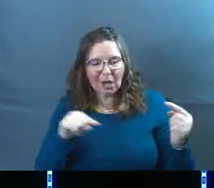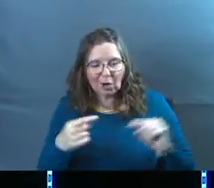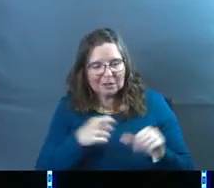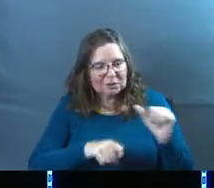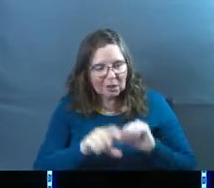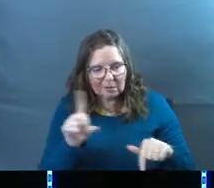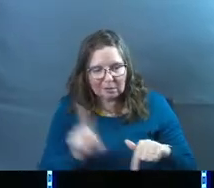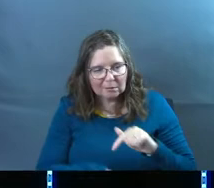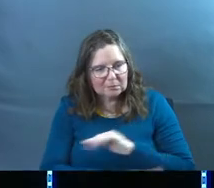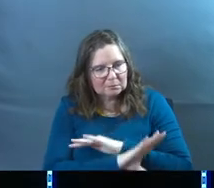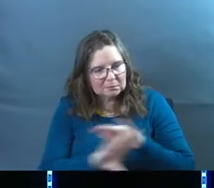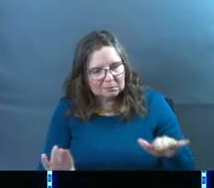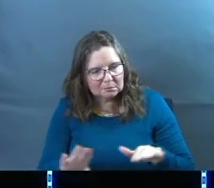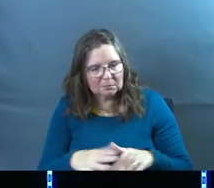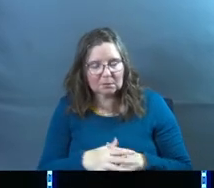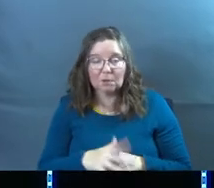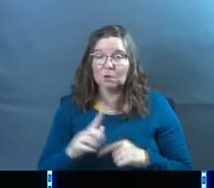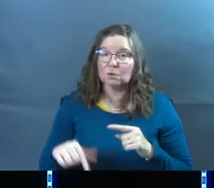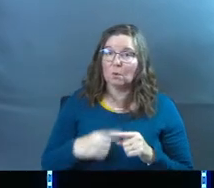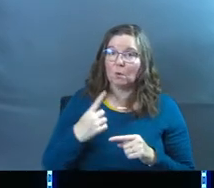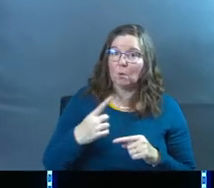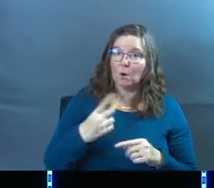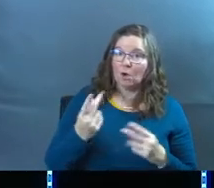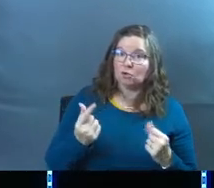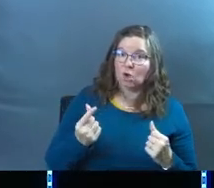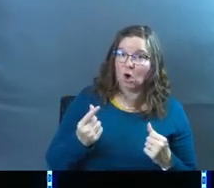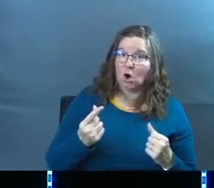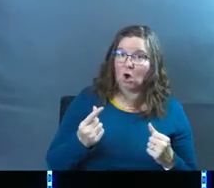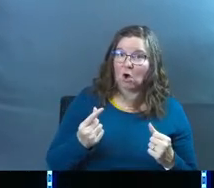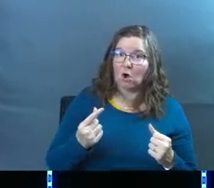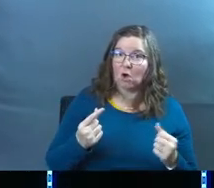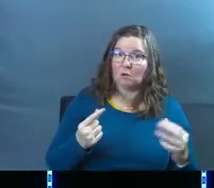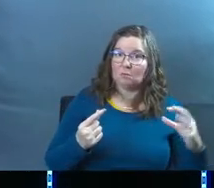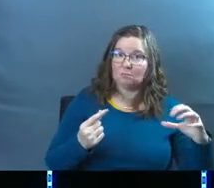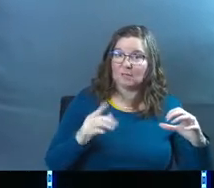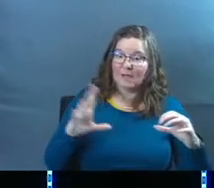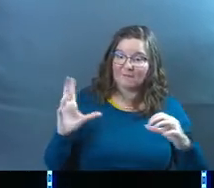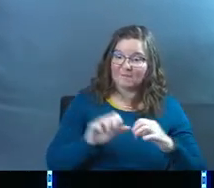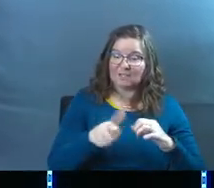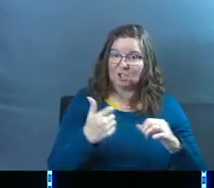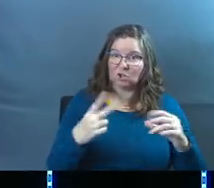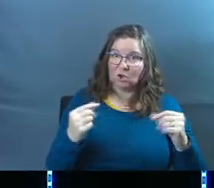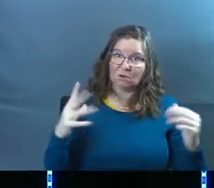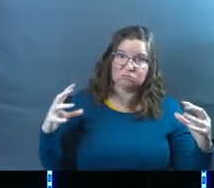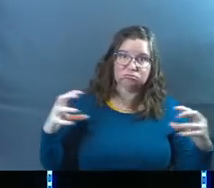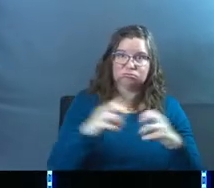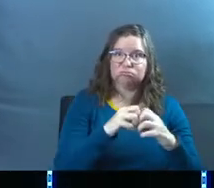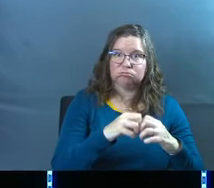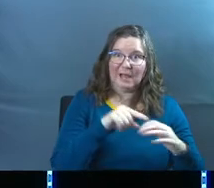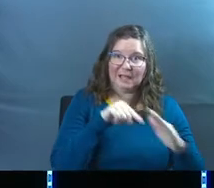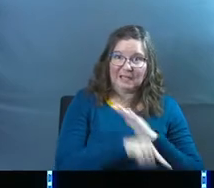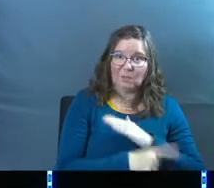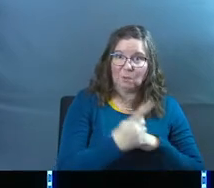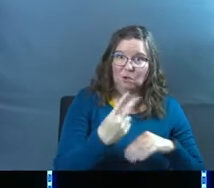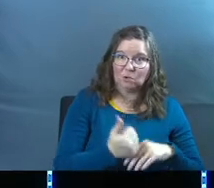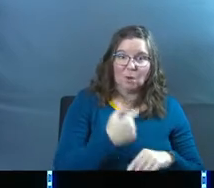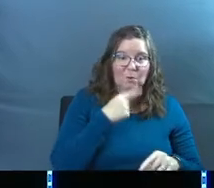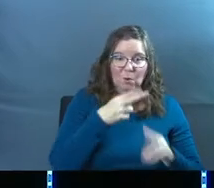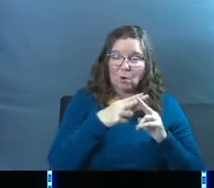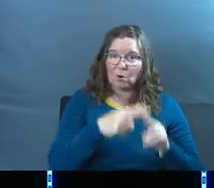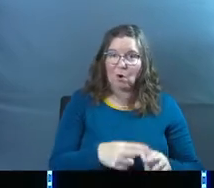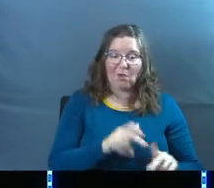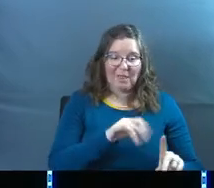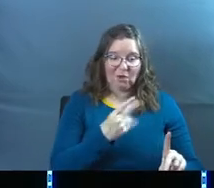other. So when one dog gets in a fight with another dog and kills the dog, we do not call the dog a